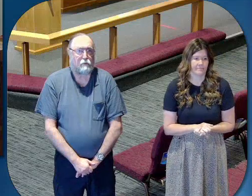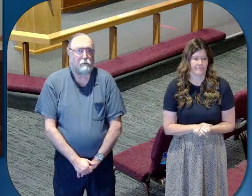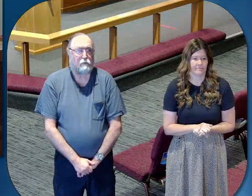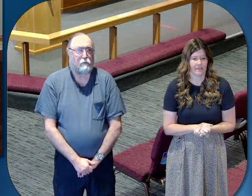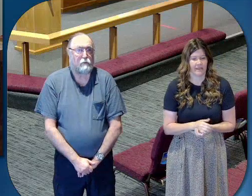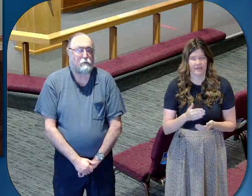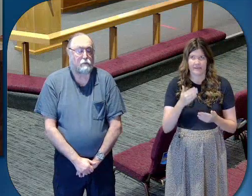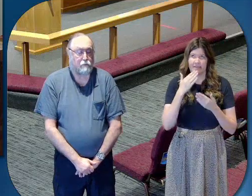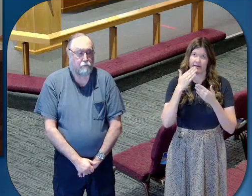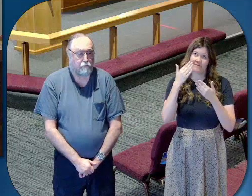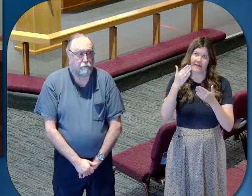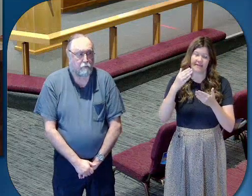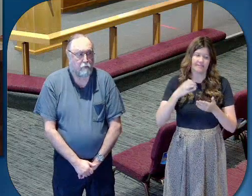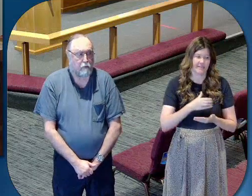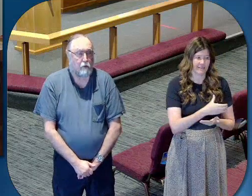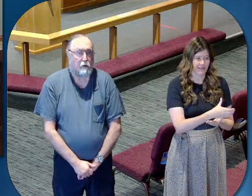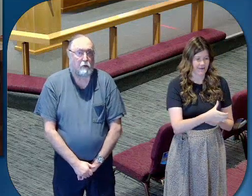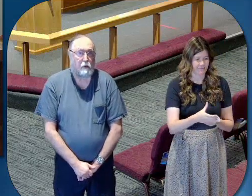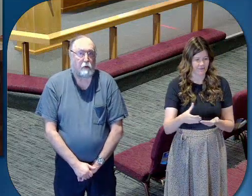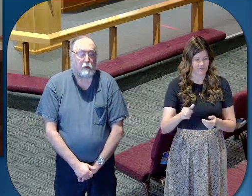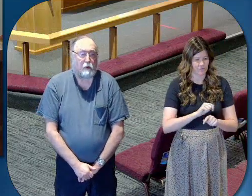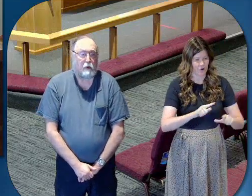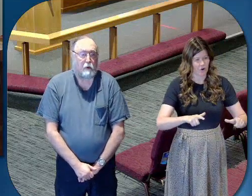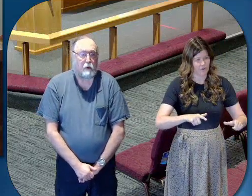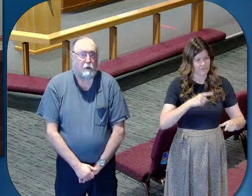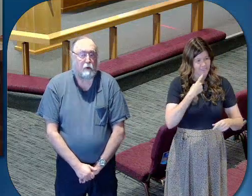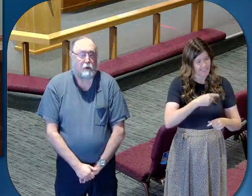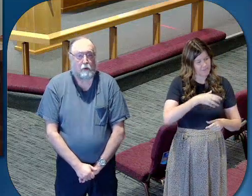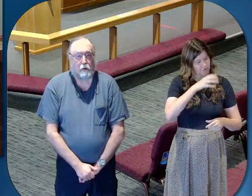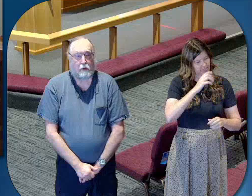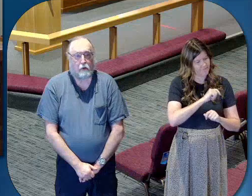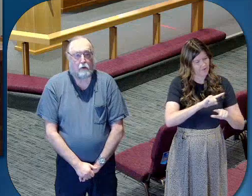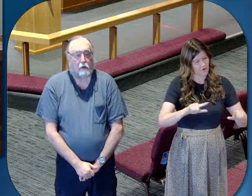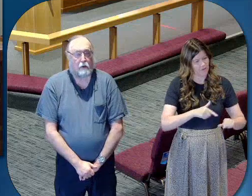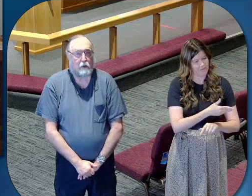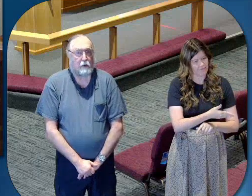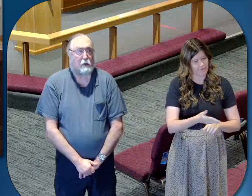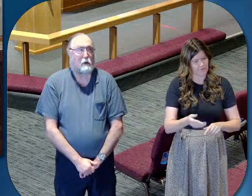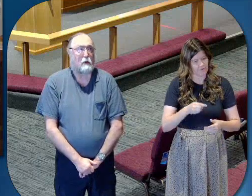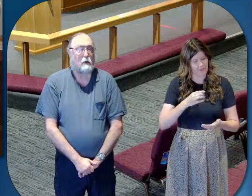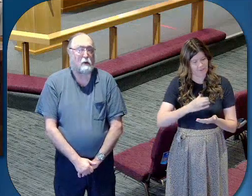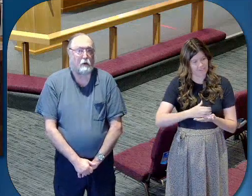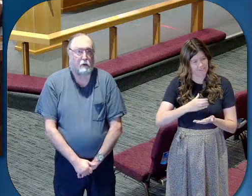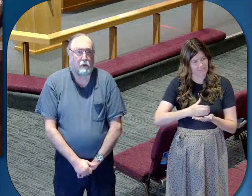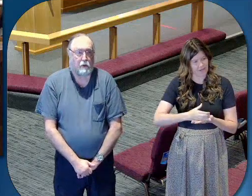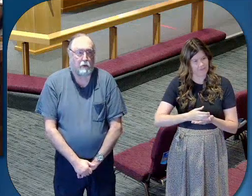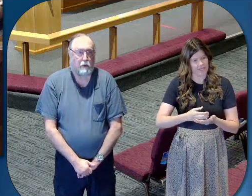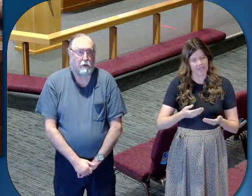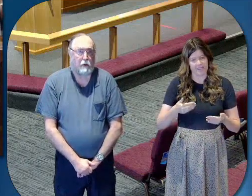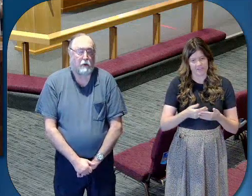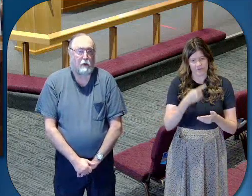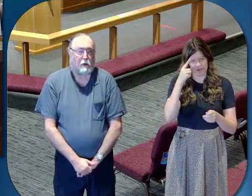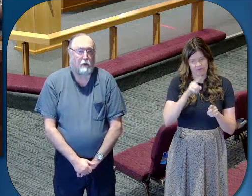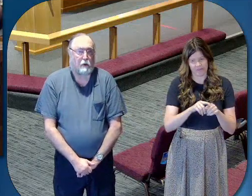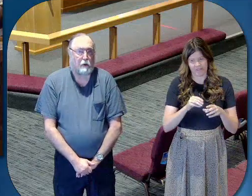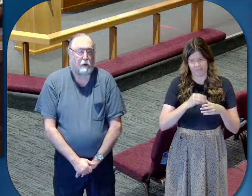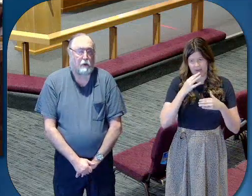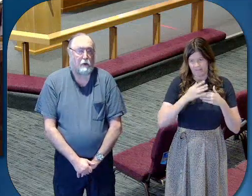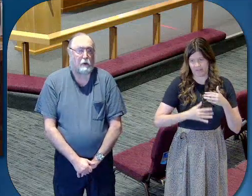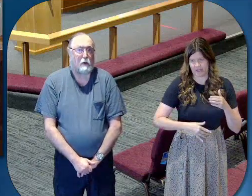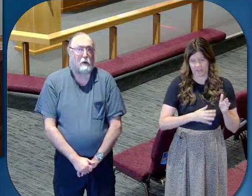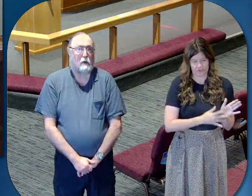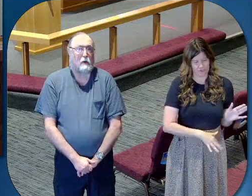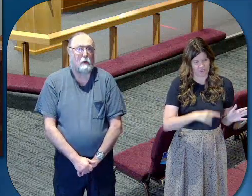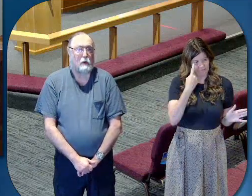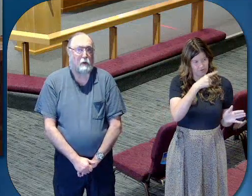And when he had given thanks, he gave it to all of them to drink, saying, drink of it, all of you. This cup is the new covenant in my blood shed for you for